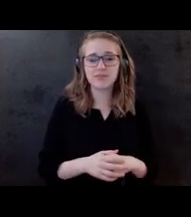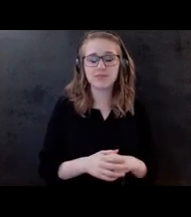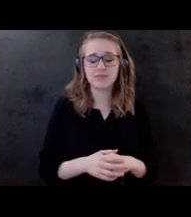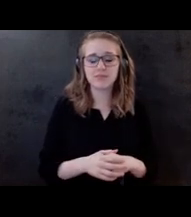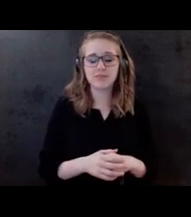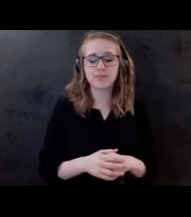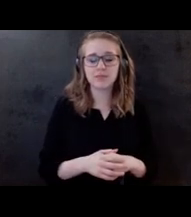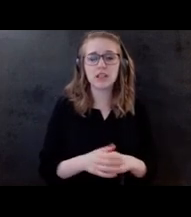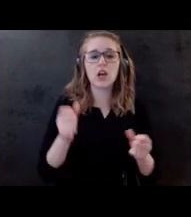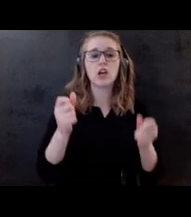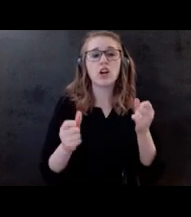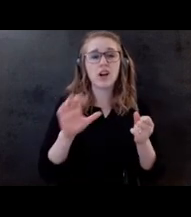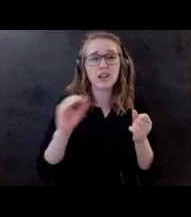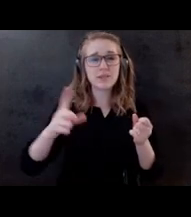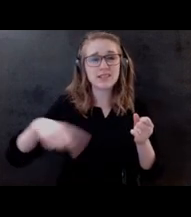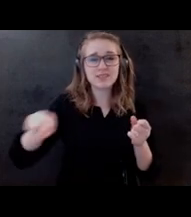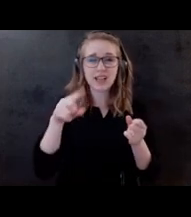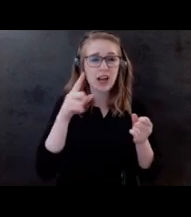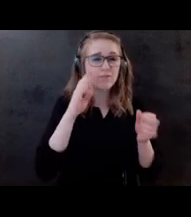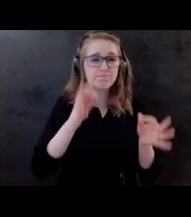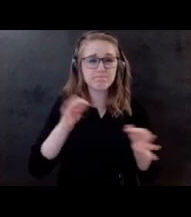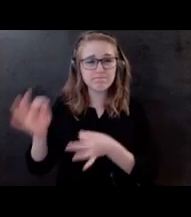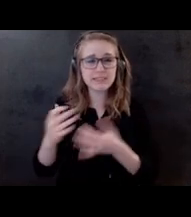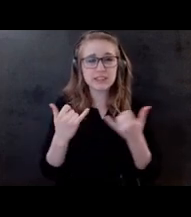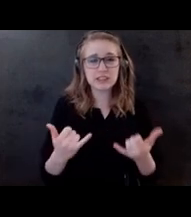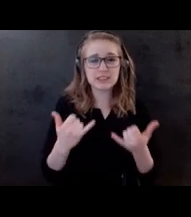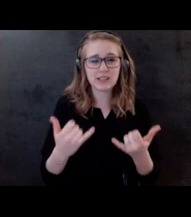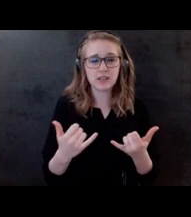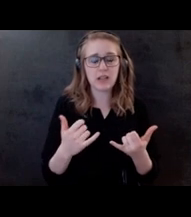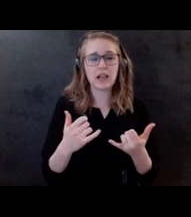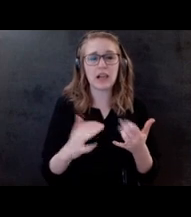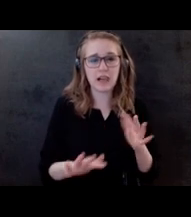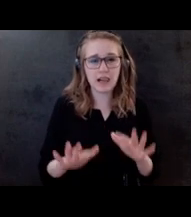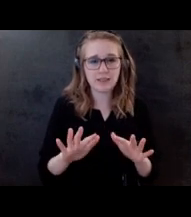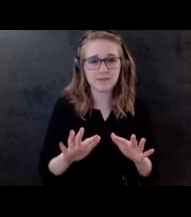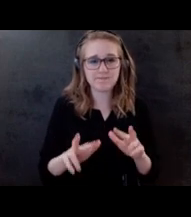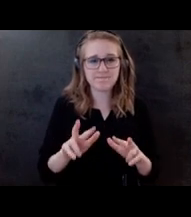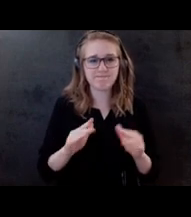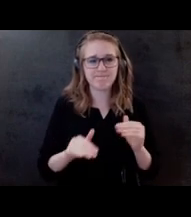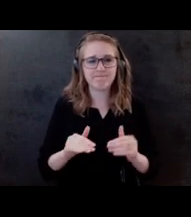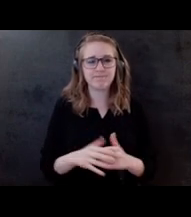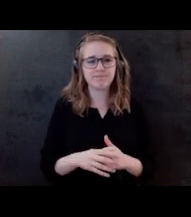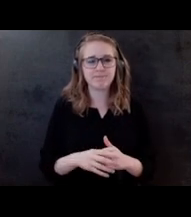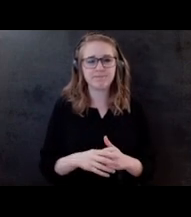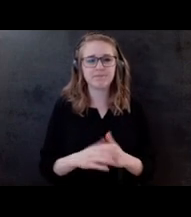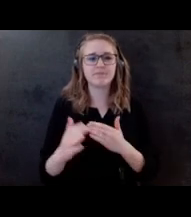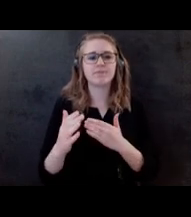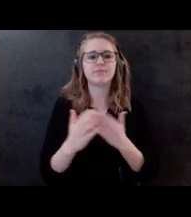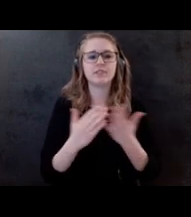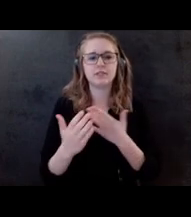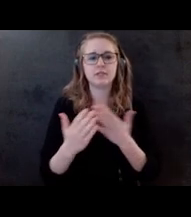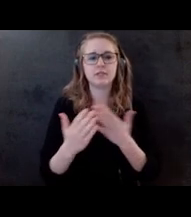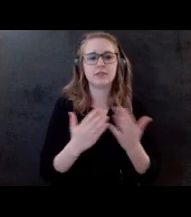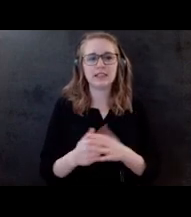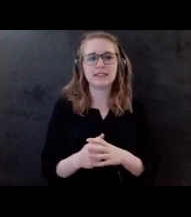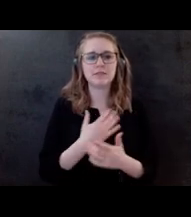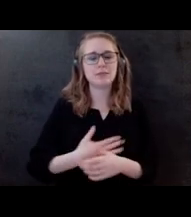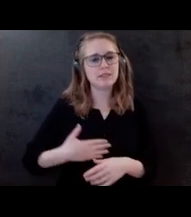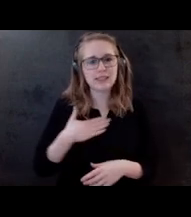Automakers are making decisions now on autos. Ooh, overtime. Anyways, please leave the legacy